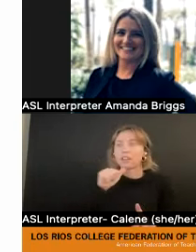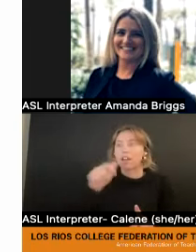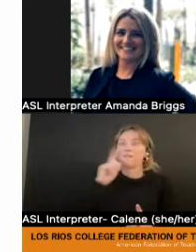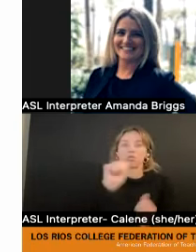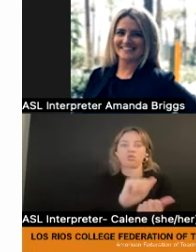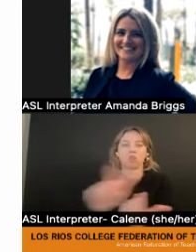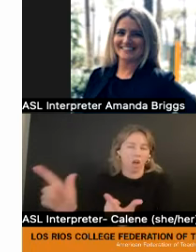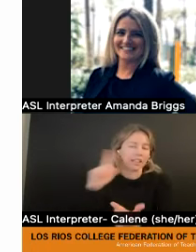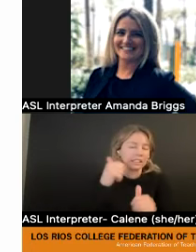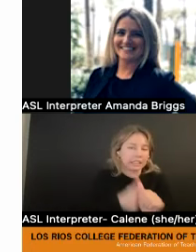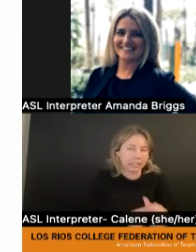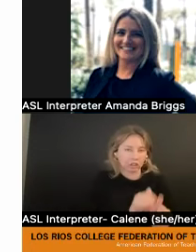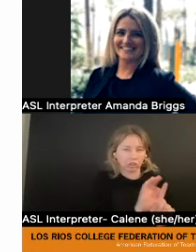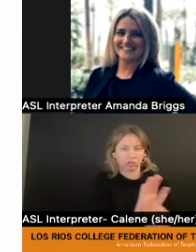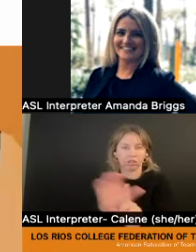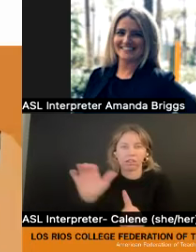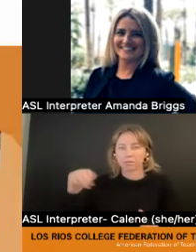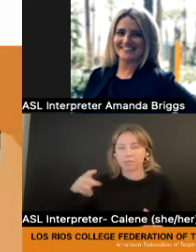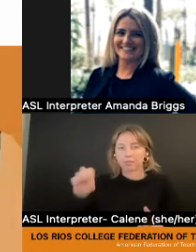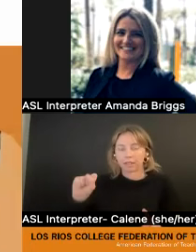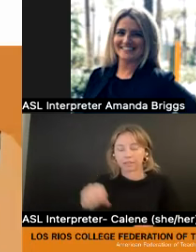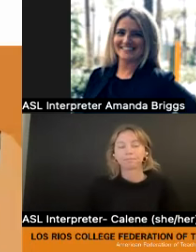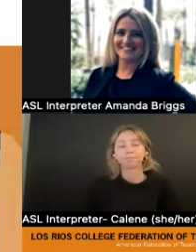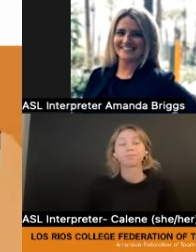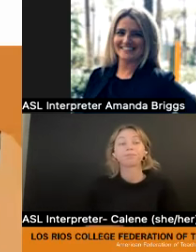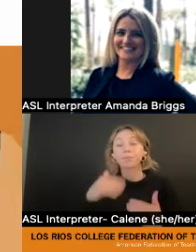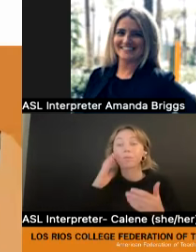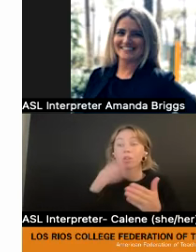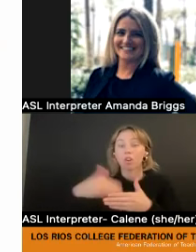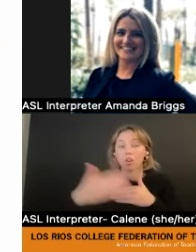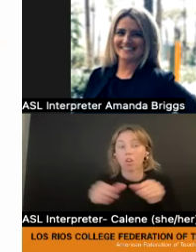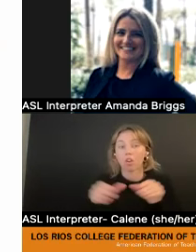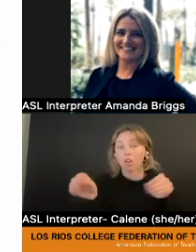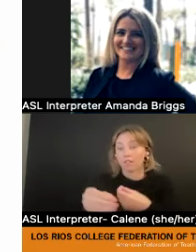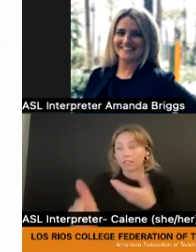We can come back to some of this towards the end. So let's go ahead and go to office hours.